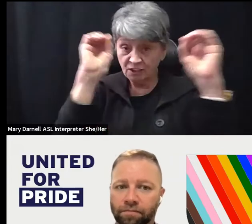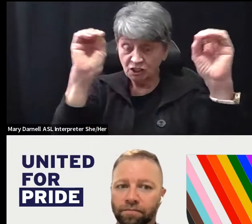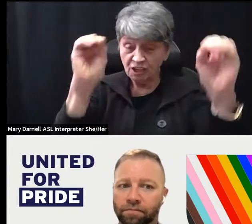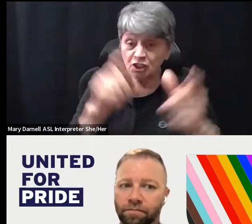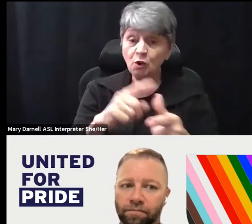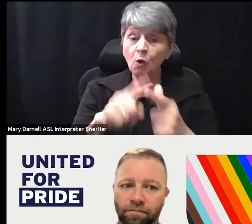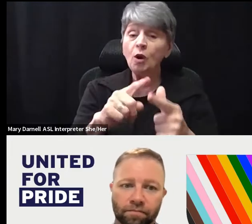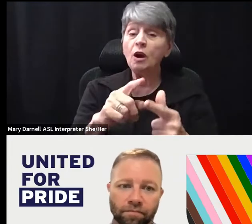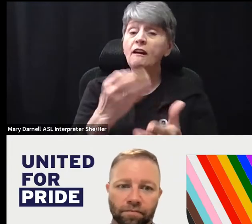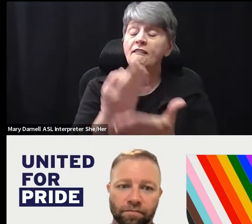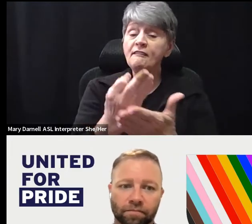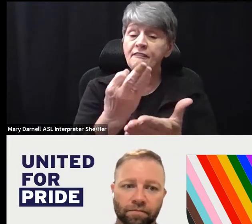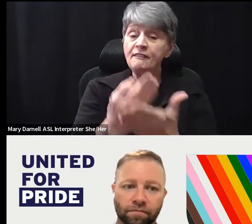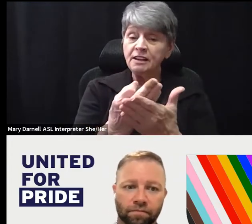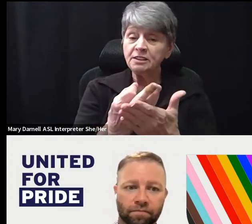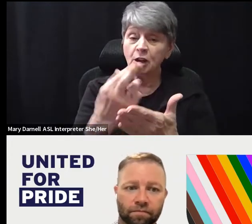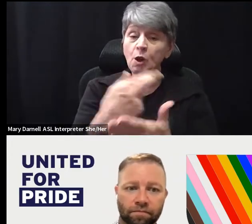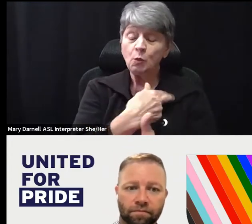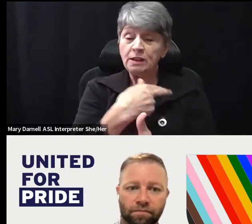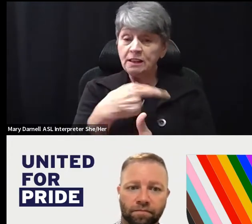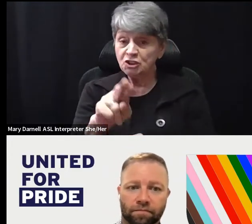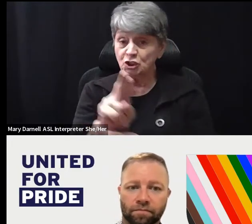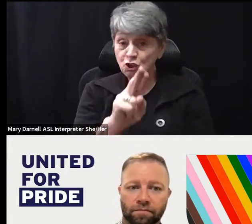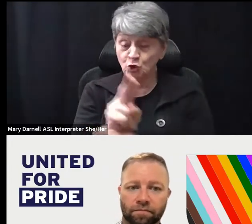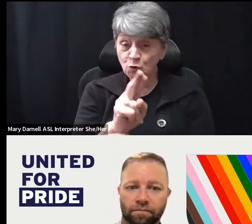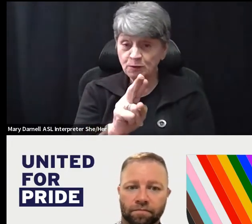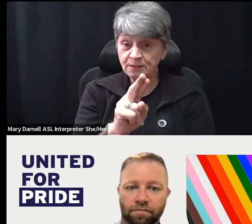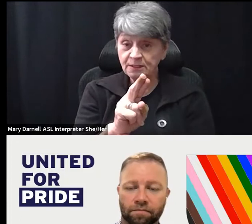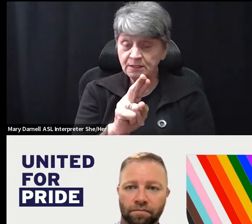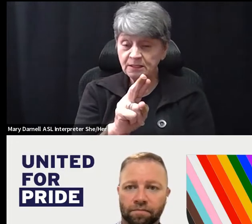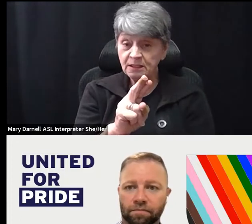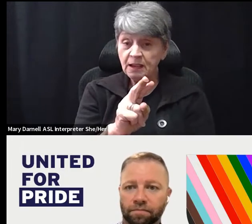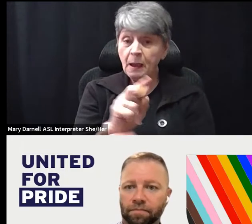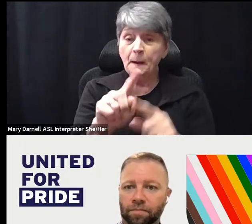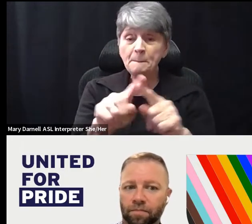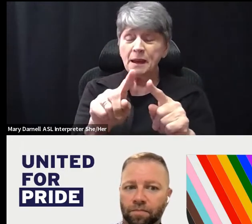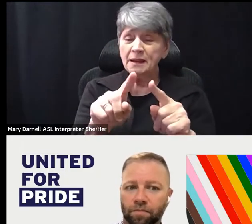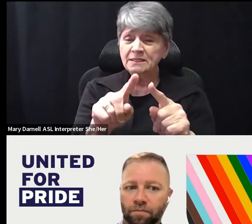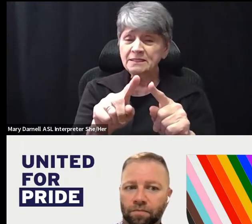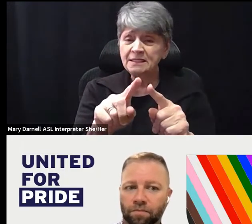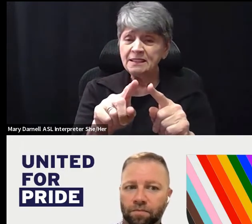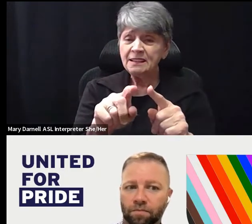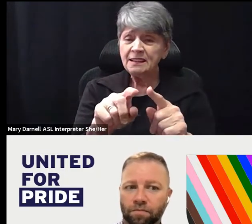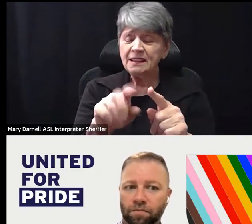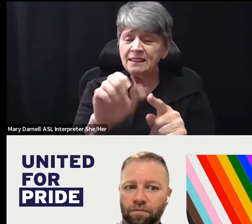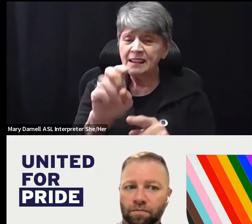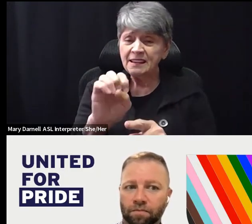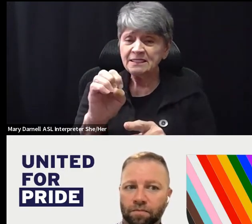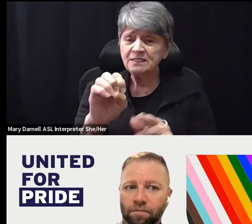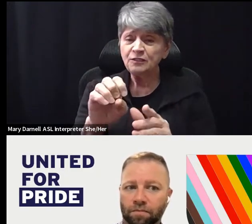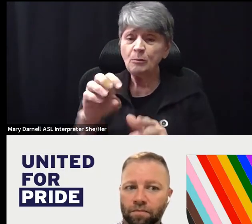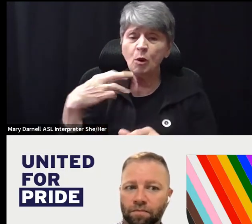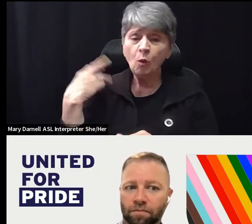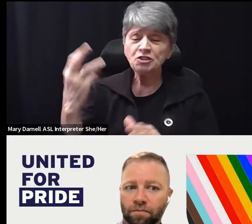uses. Remember that case out of Washington, Locke v. Davey, it had said the opposite, that the Washington state wasn't obligated to fund degrees